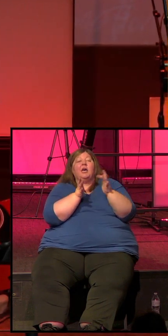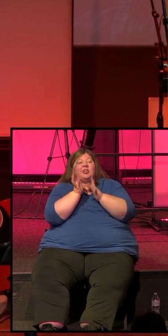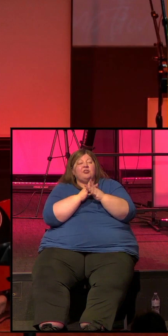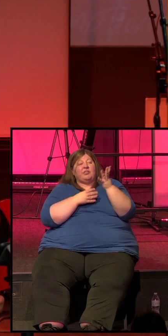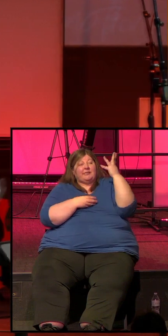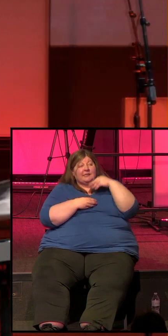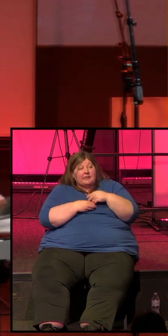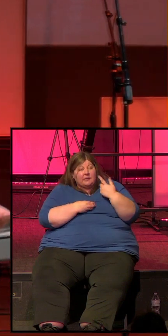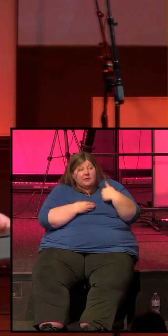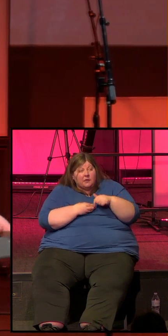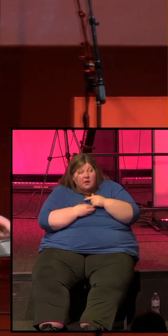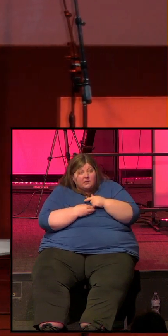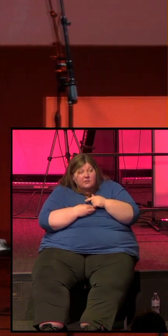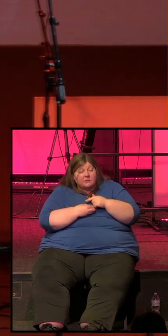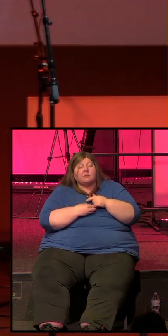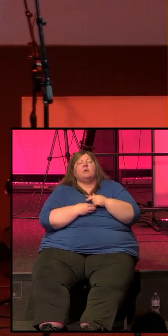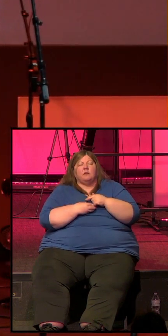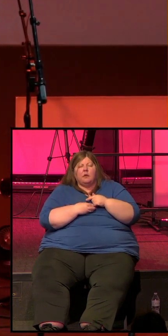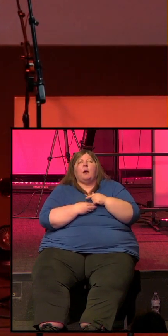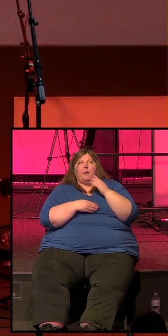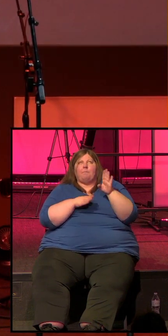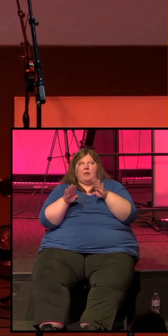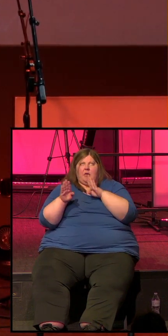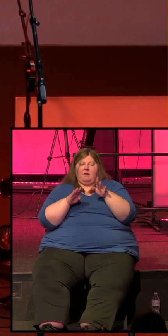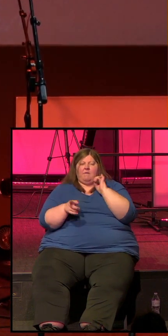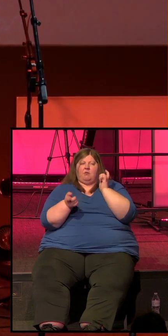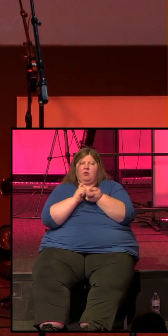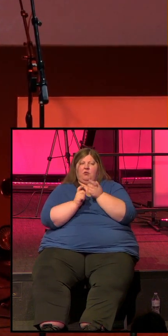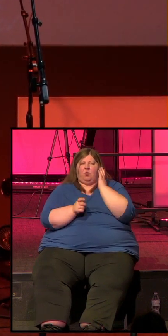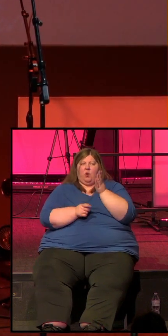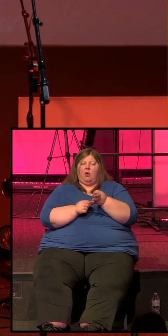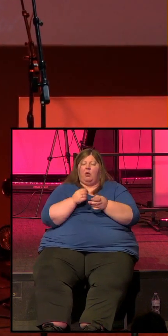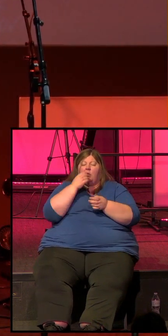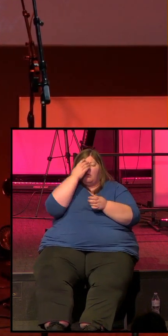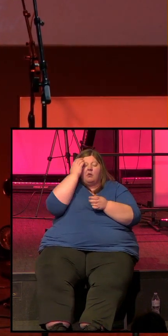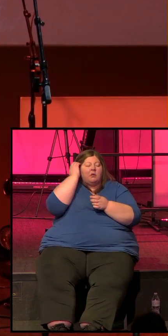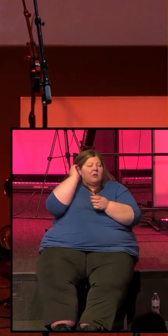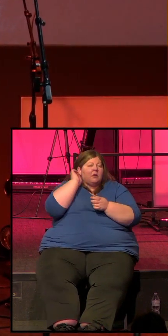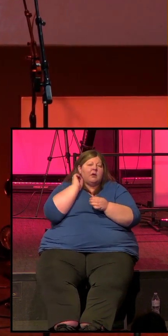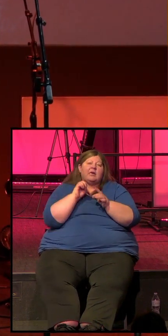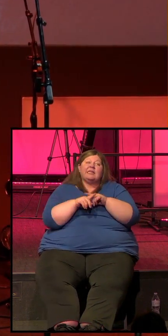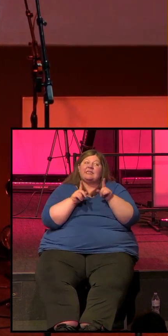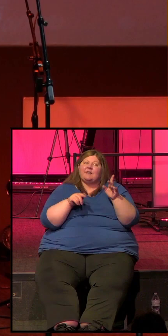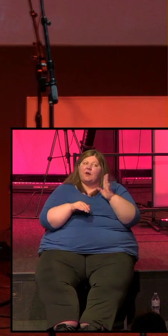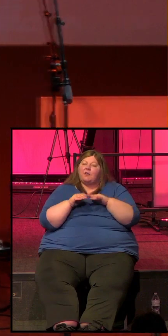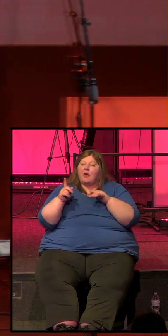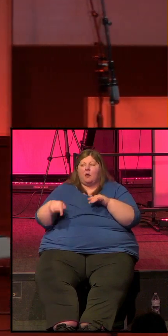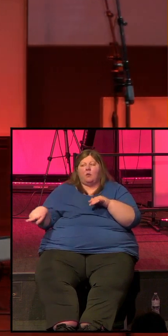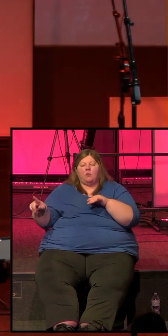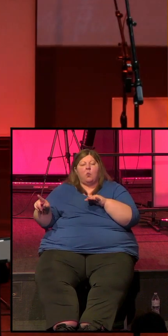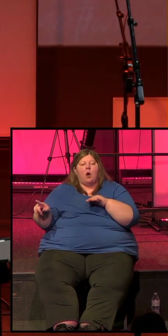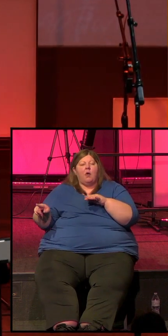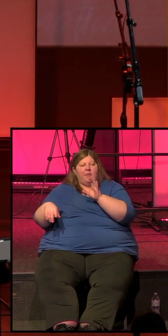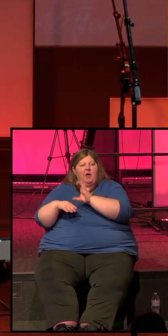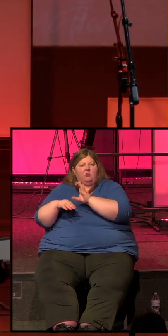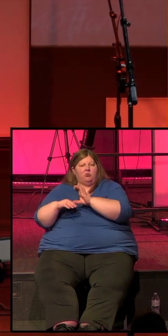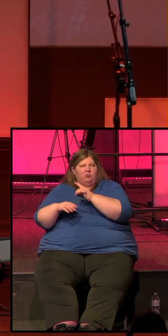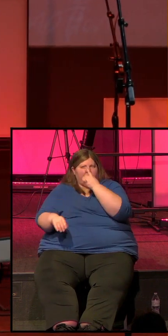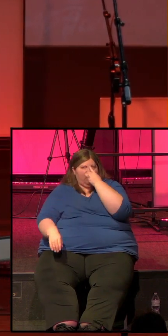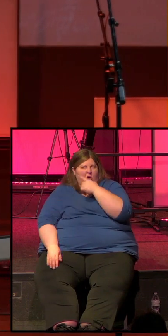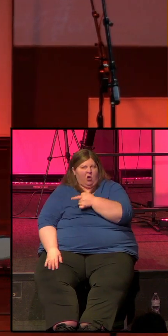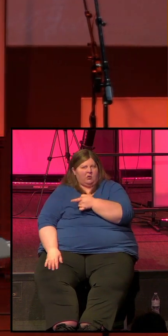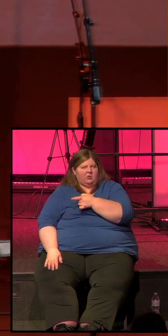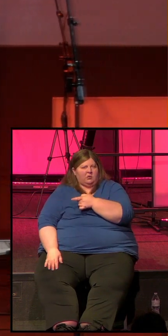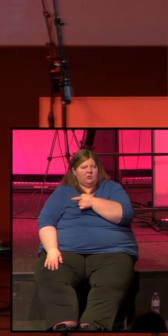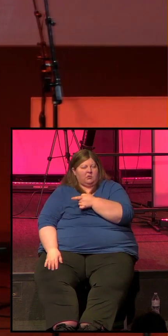will eventually follow. It's a byproduct, but this is different than what the people in Colossae believed. What